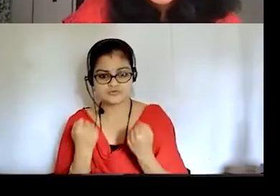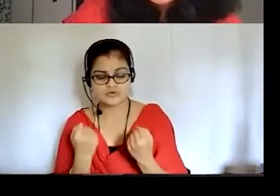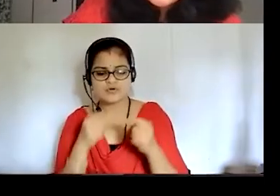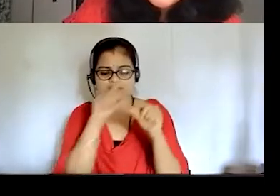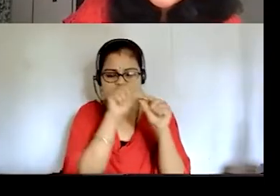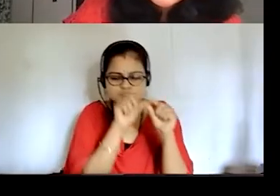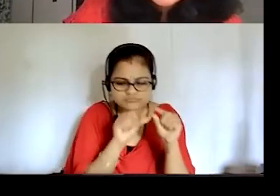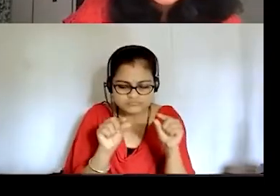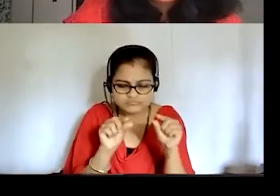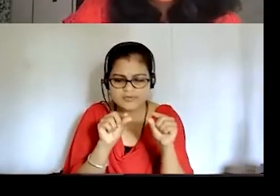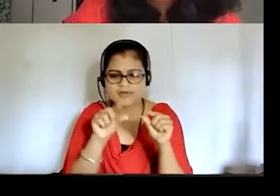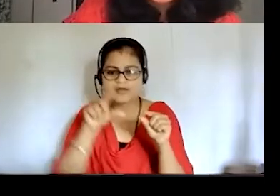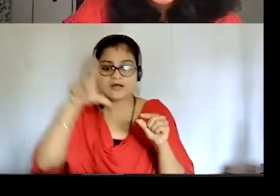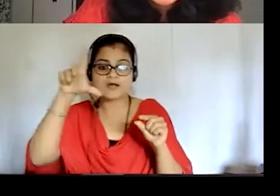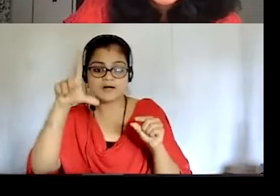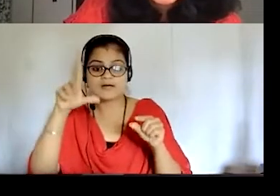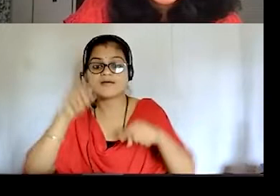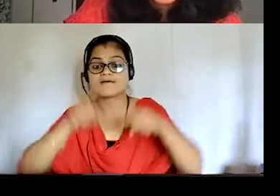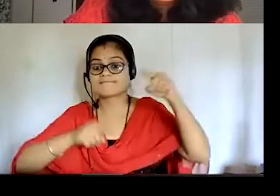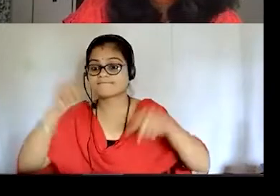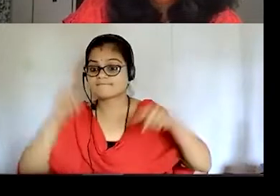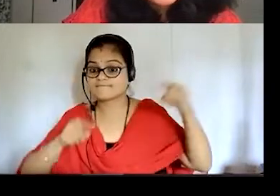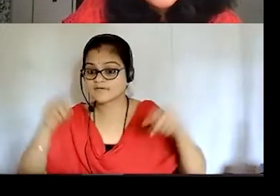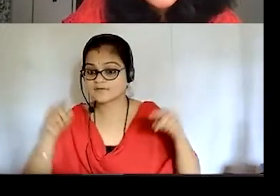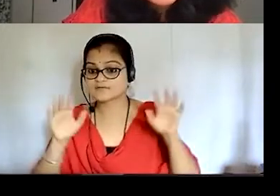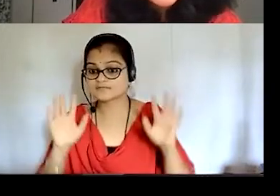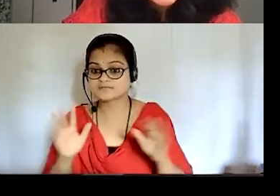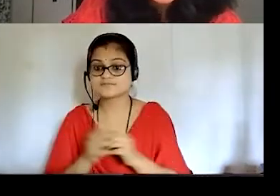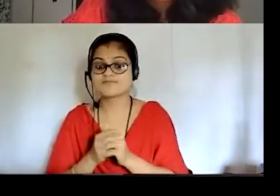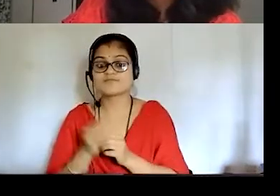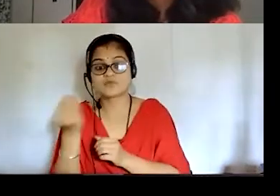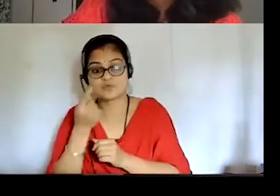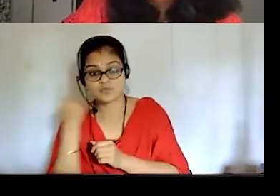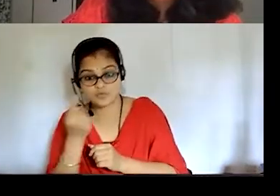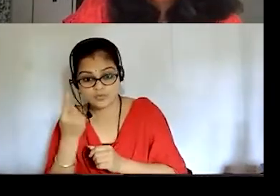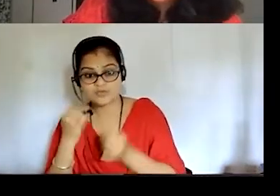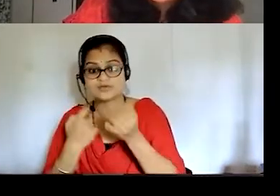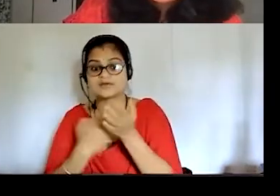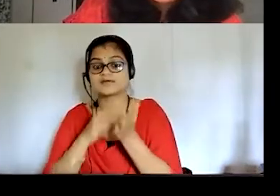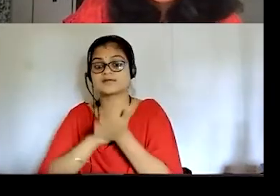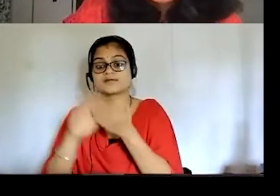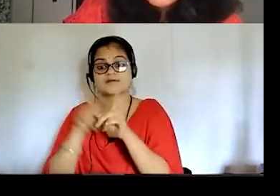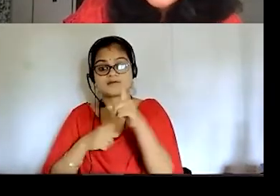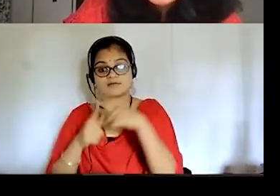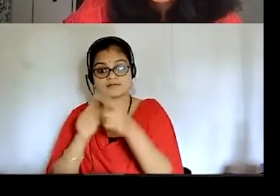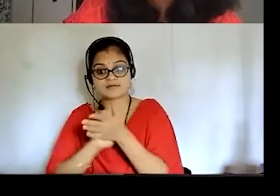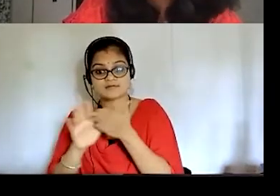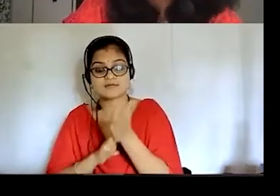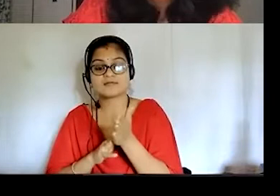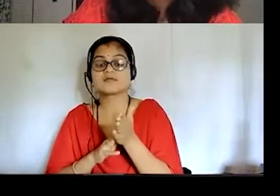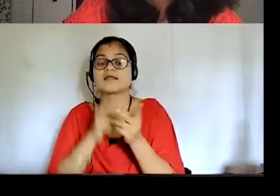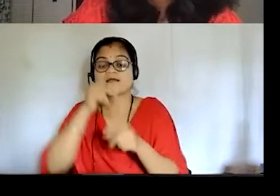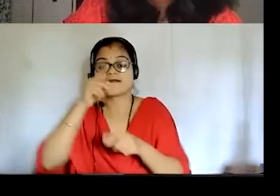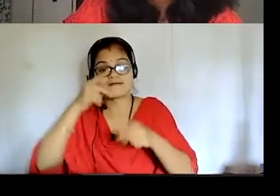slight, accents or the emphasis on rhythm, polyrhythm, which makes use of two or more different